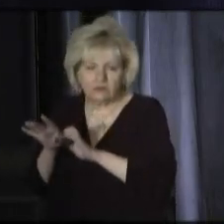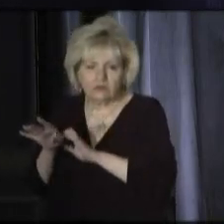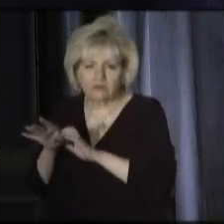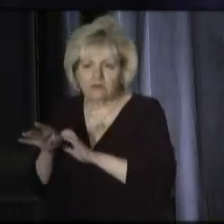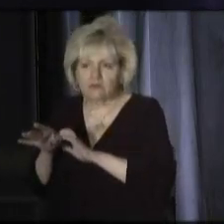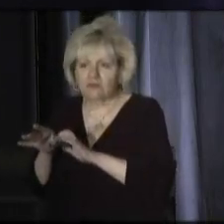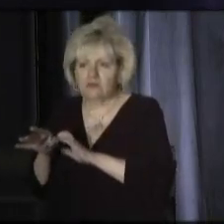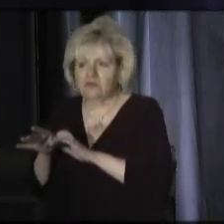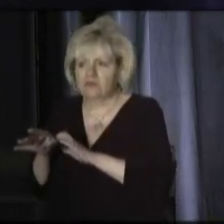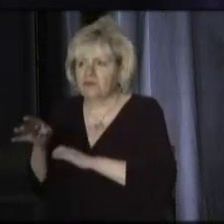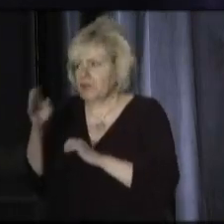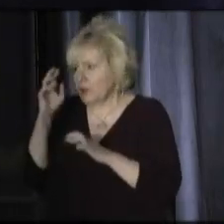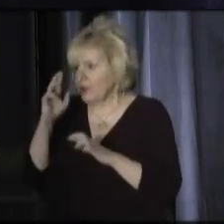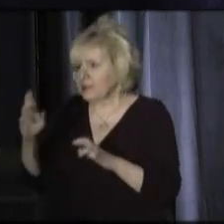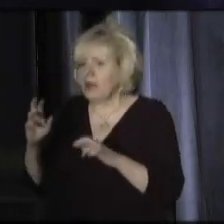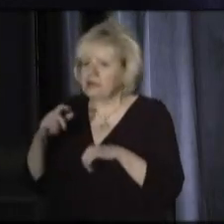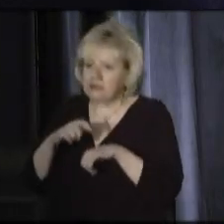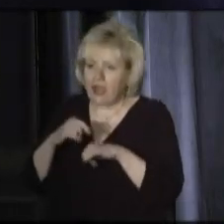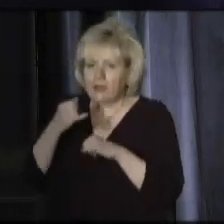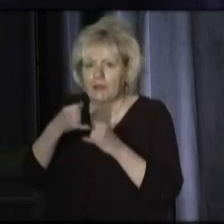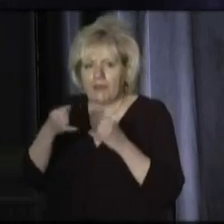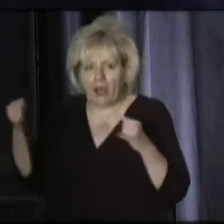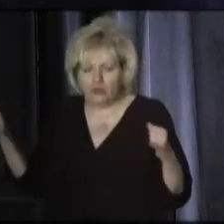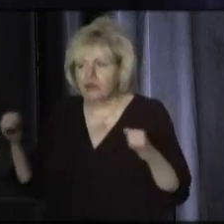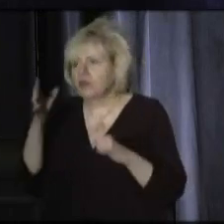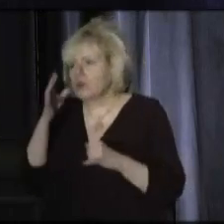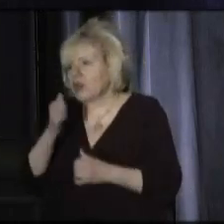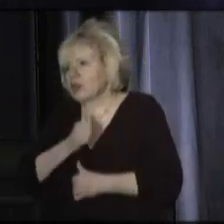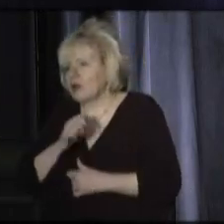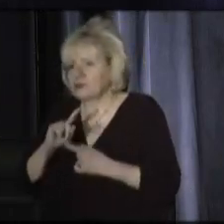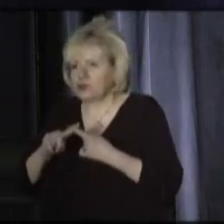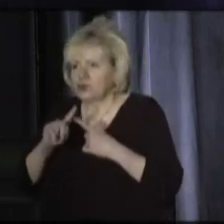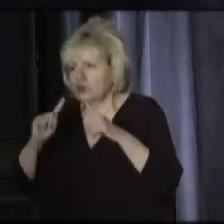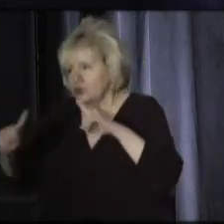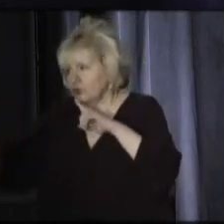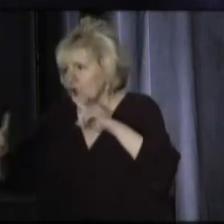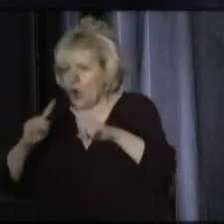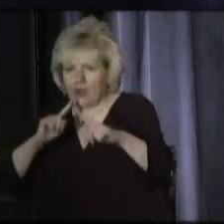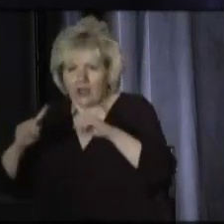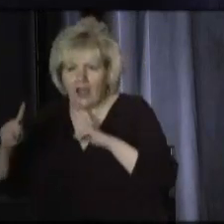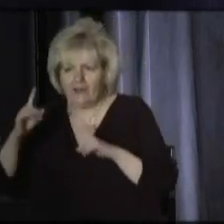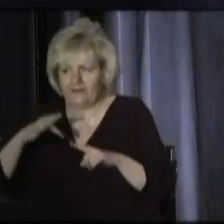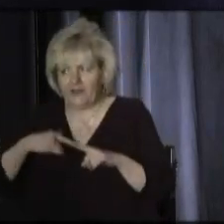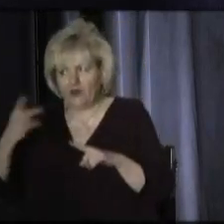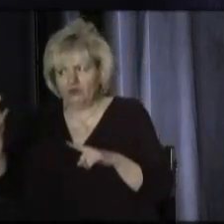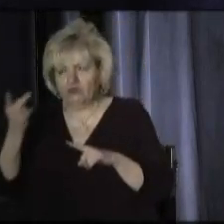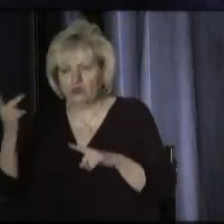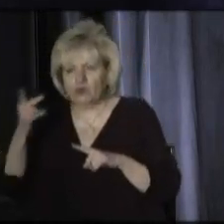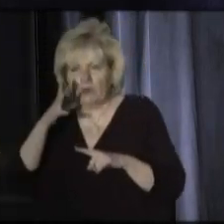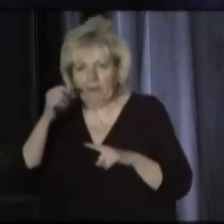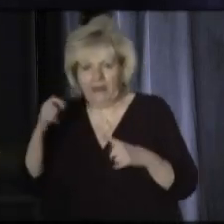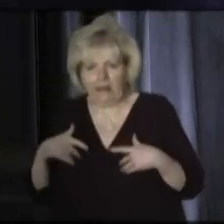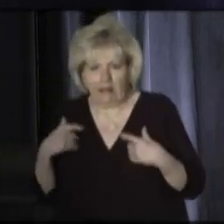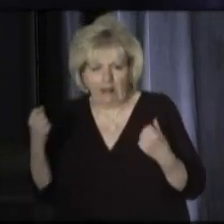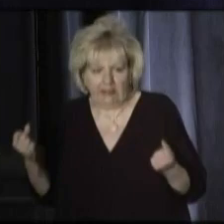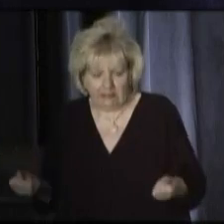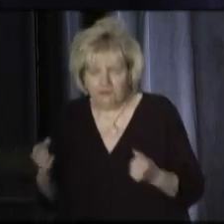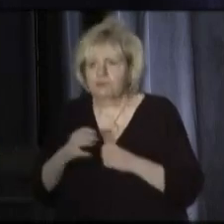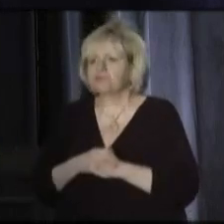floats along a river's spine, a boy waiting to be plucked from it. There was only ever a tree on someone else's